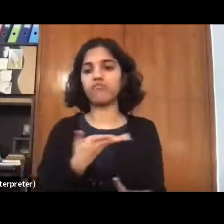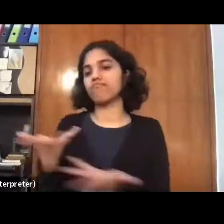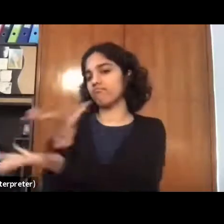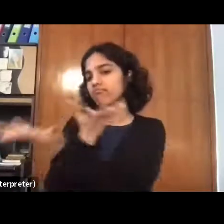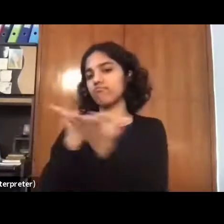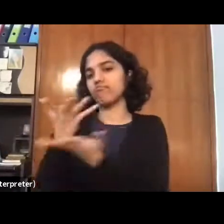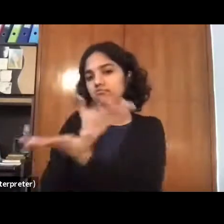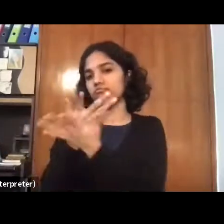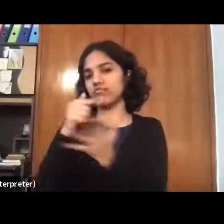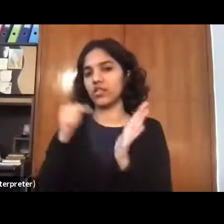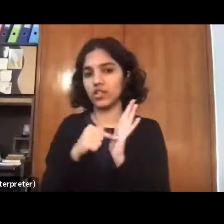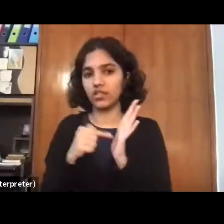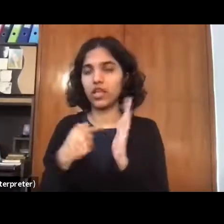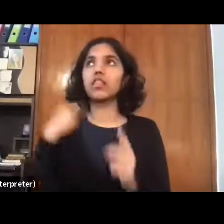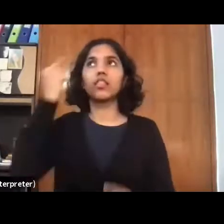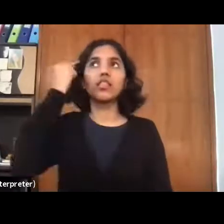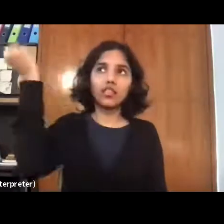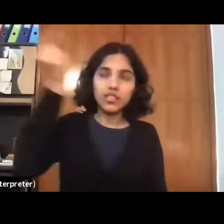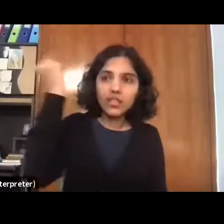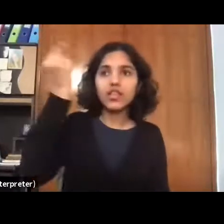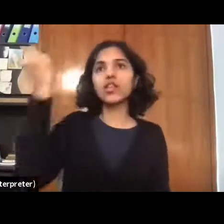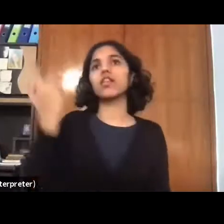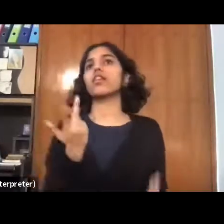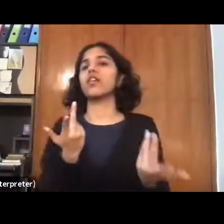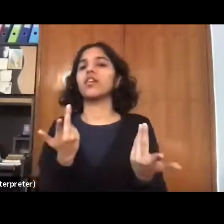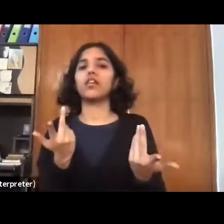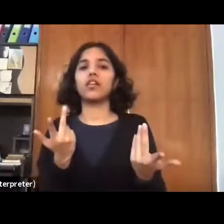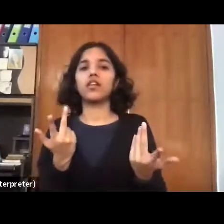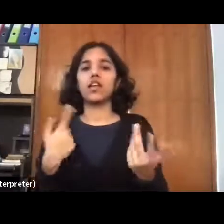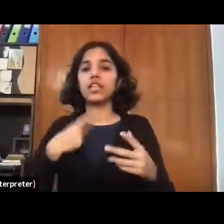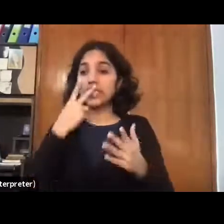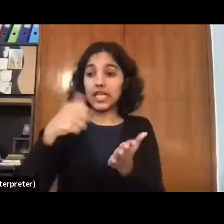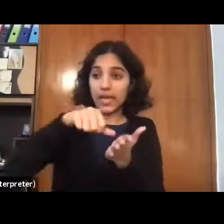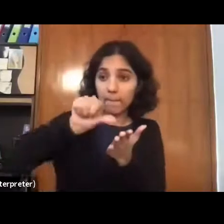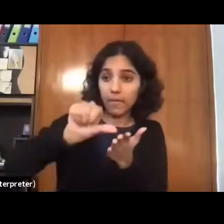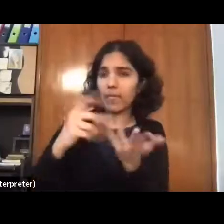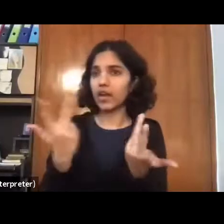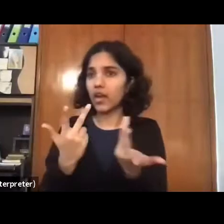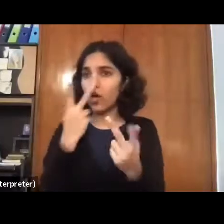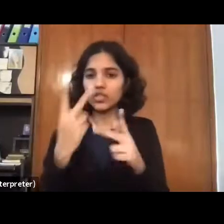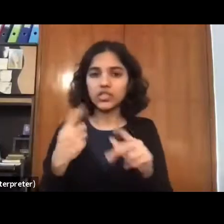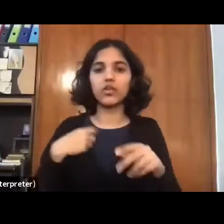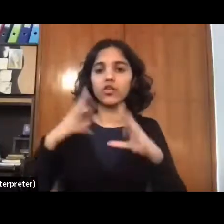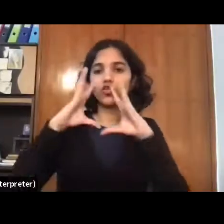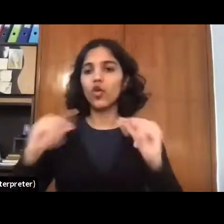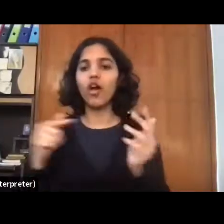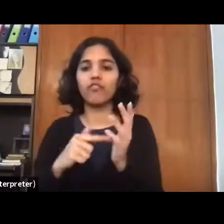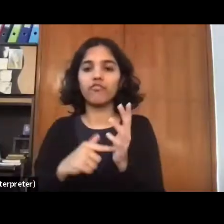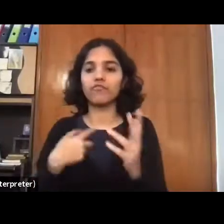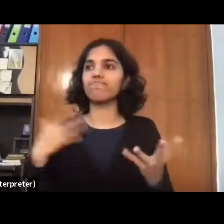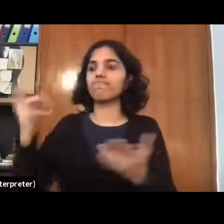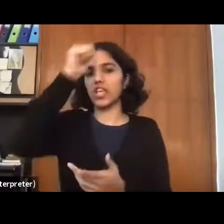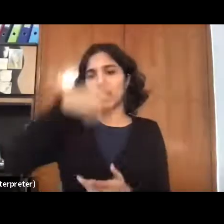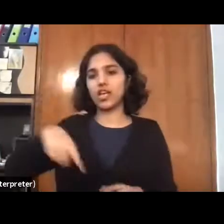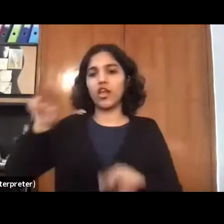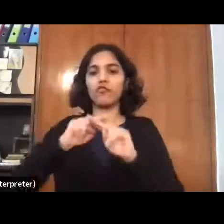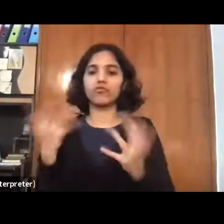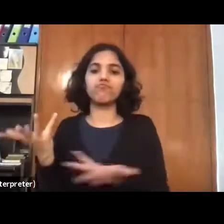are thinking and trying to implement in some measures across the country.